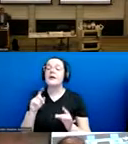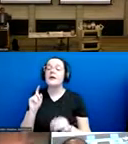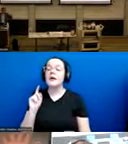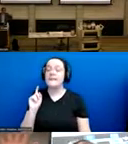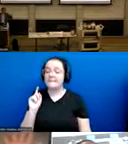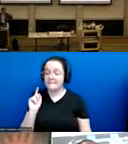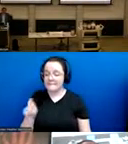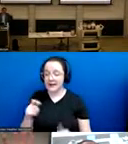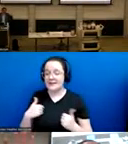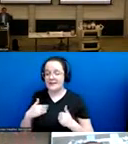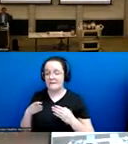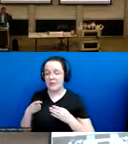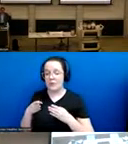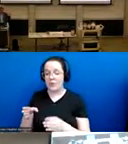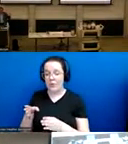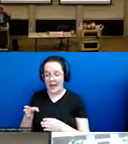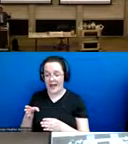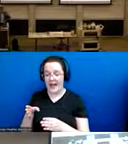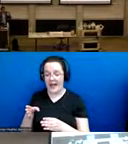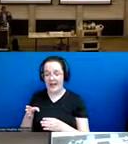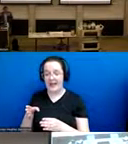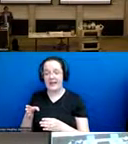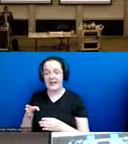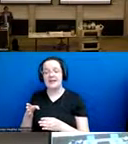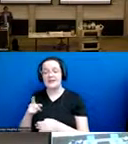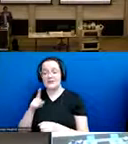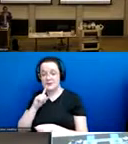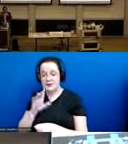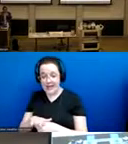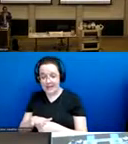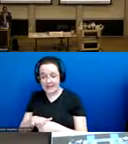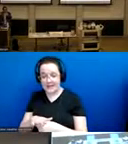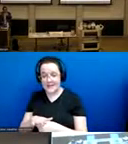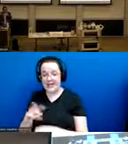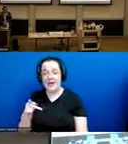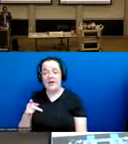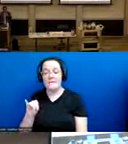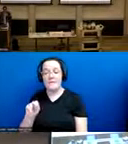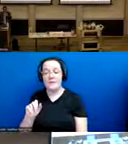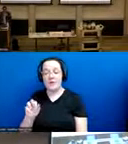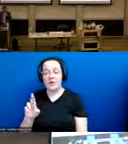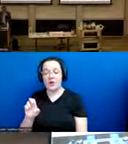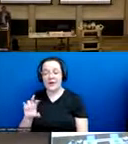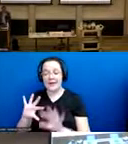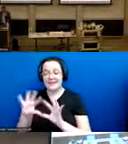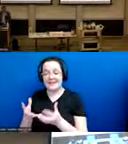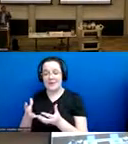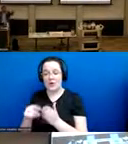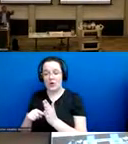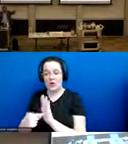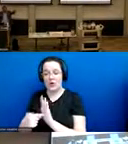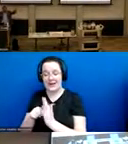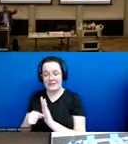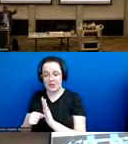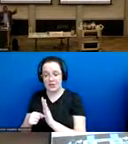guarantee, when you learn that in your systems, right, that the Poincare sphere orientations are the same in all